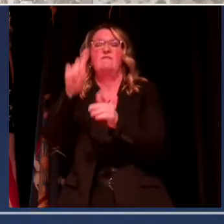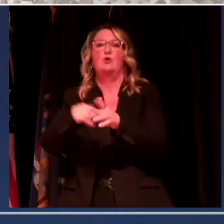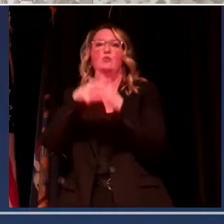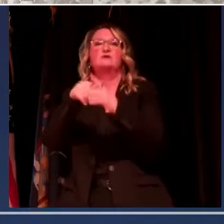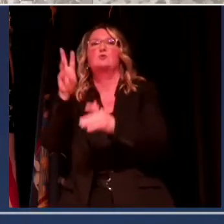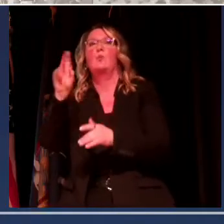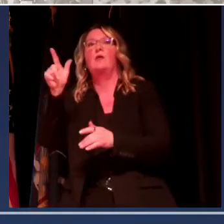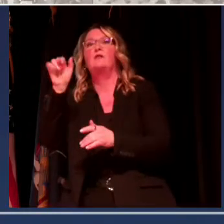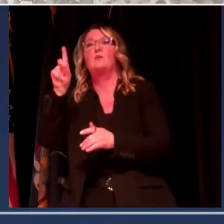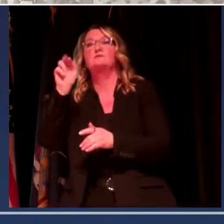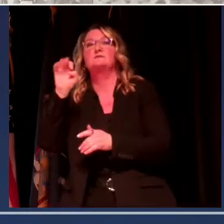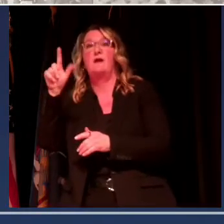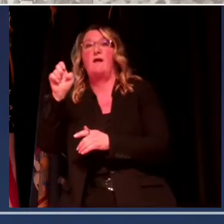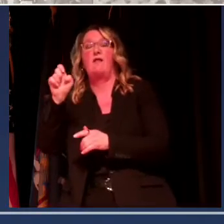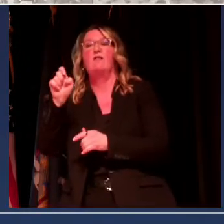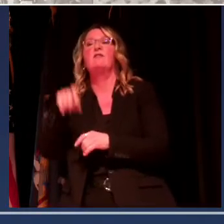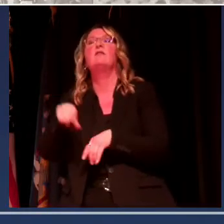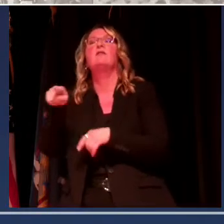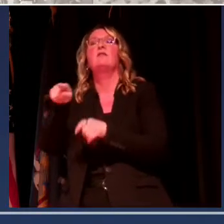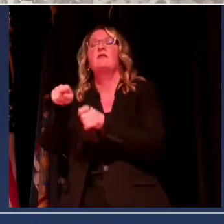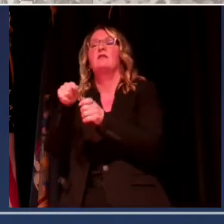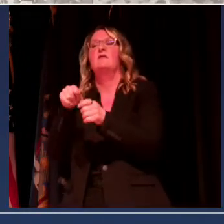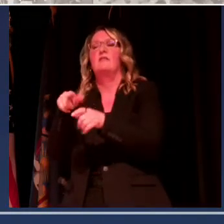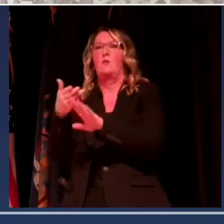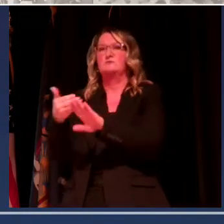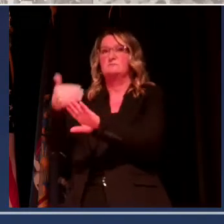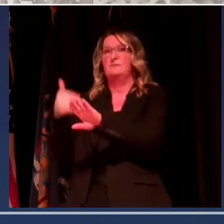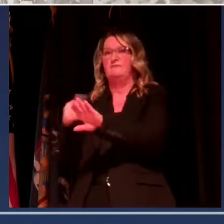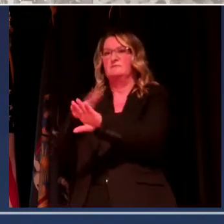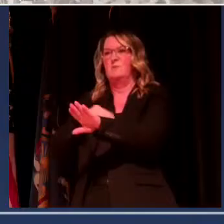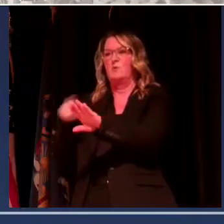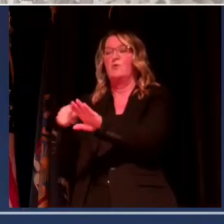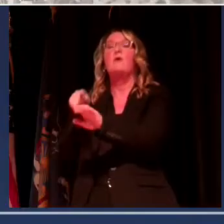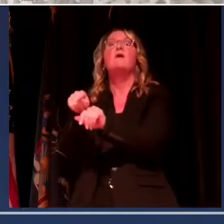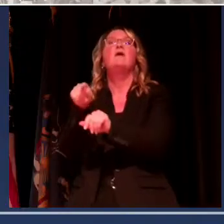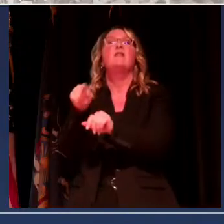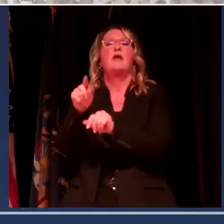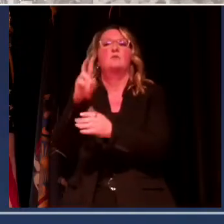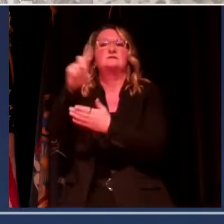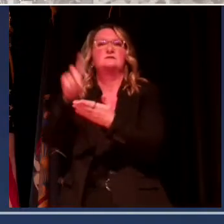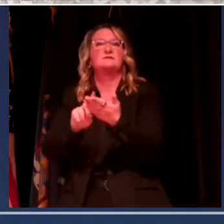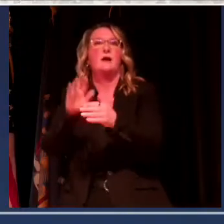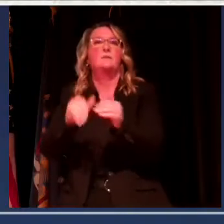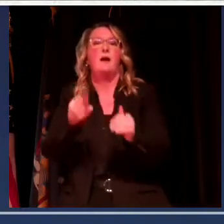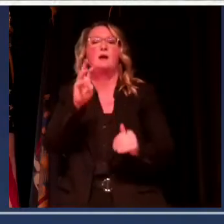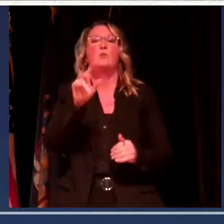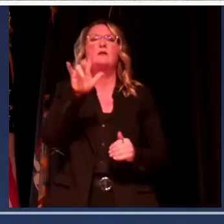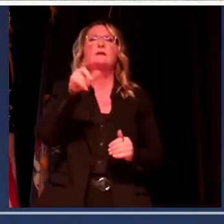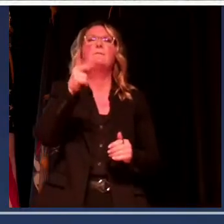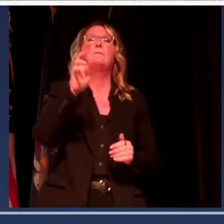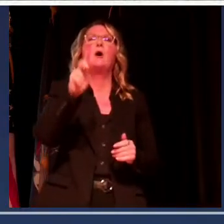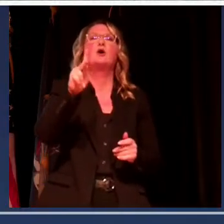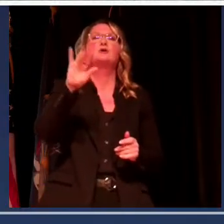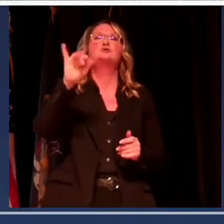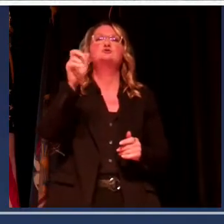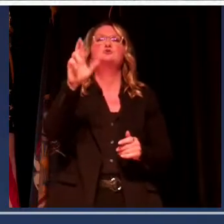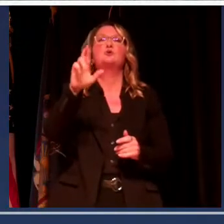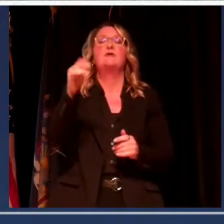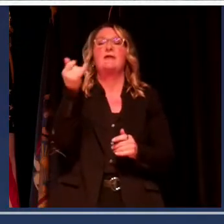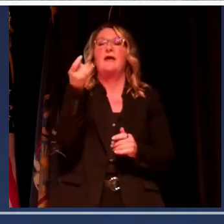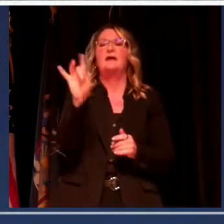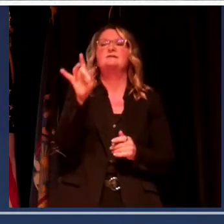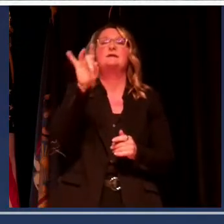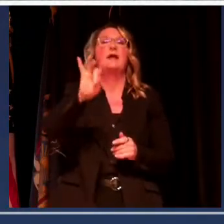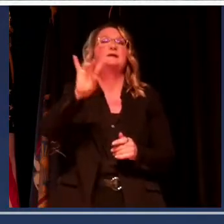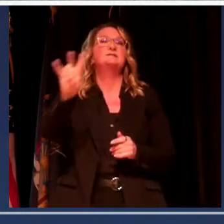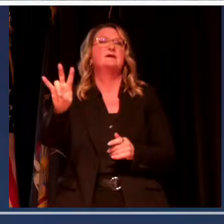golf course, the forerunner to Westwood, which just happens to be designed by Willie Park Jr., the